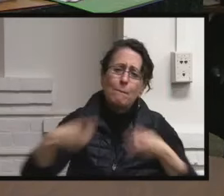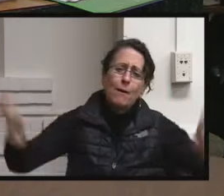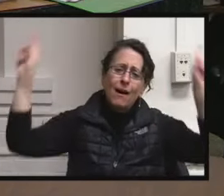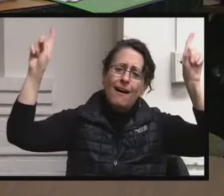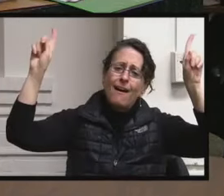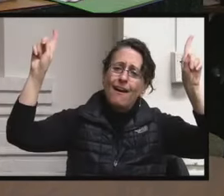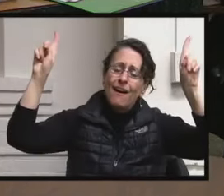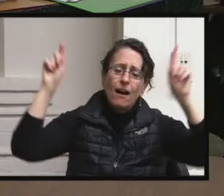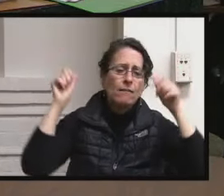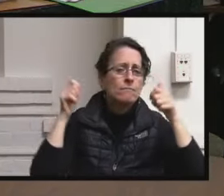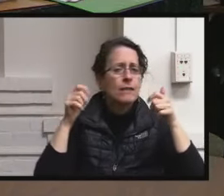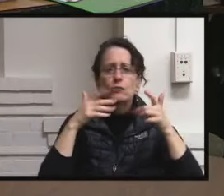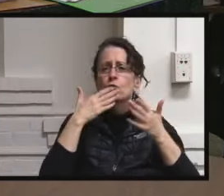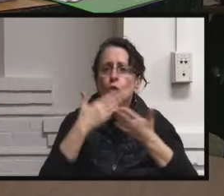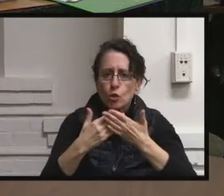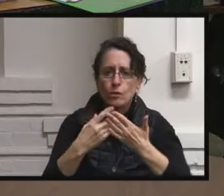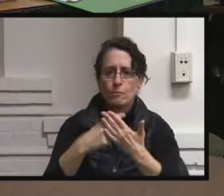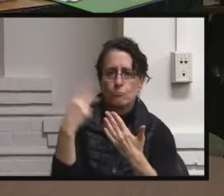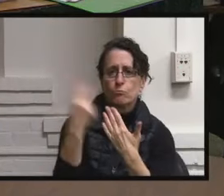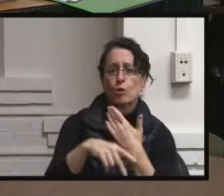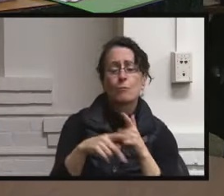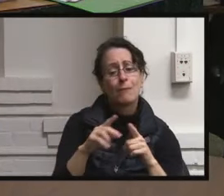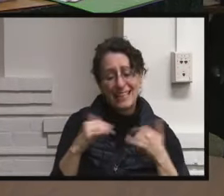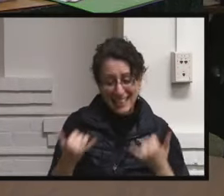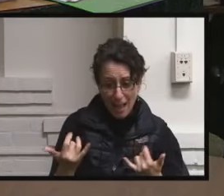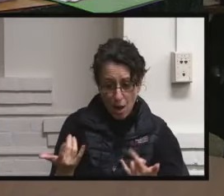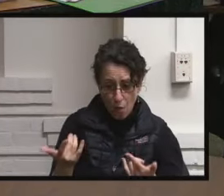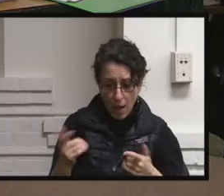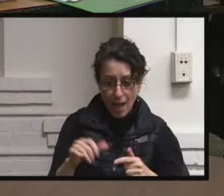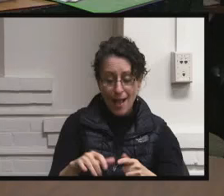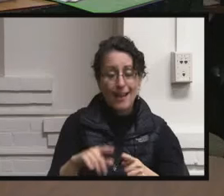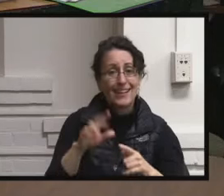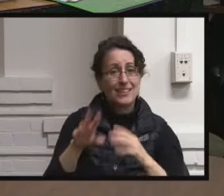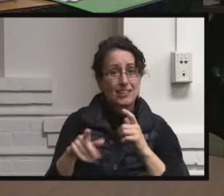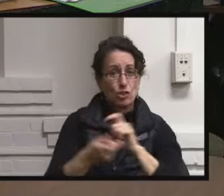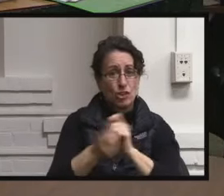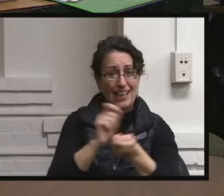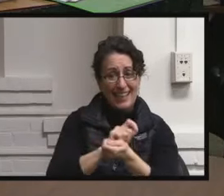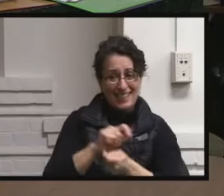with this, but it's a change for people. Mm-hmm. And I know we were